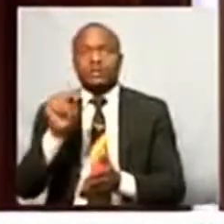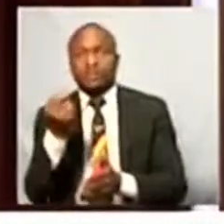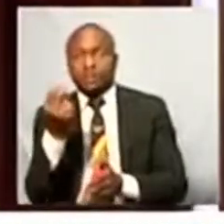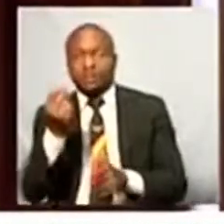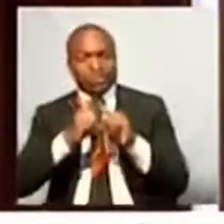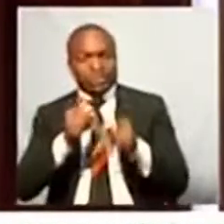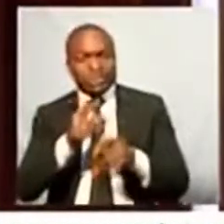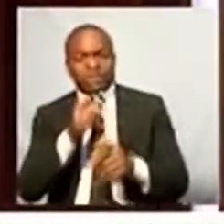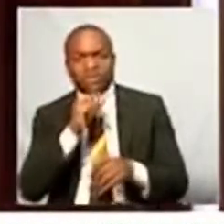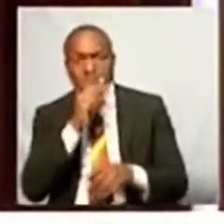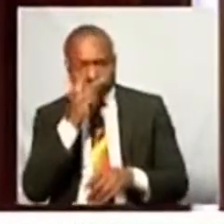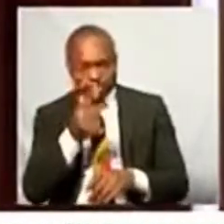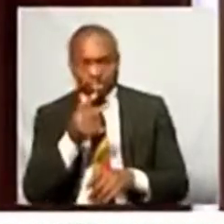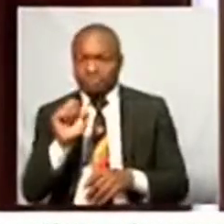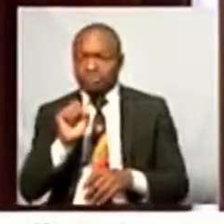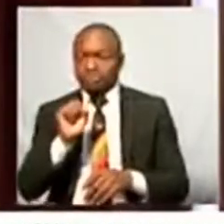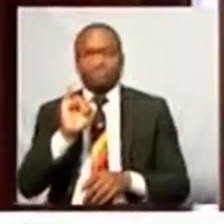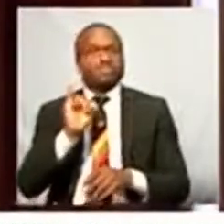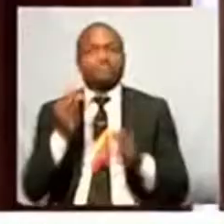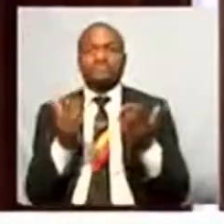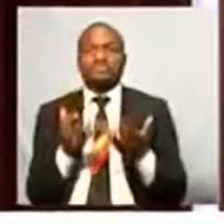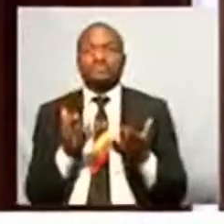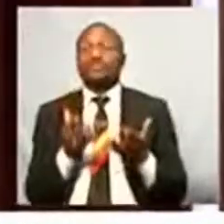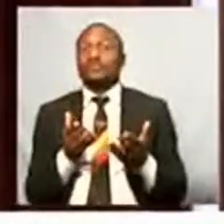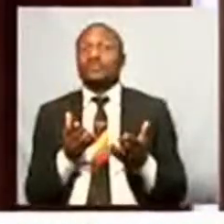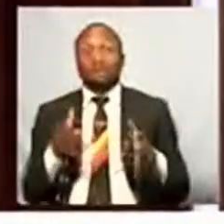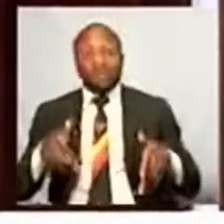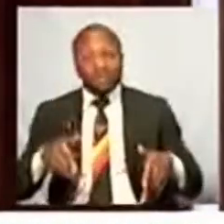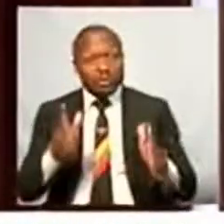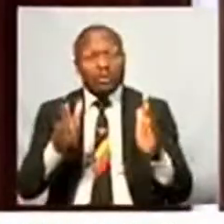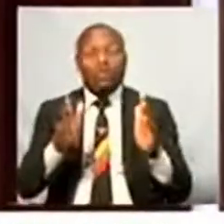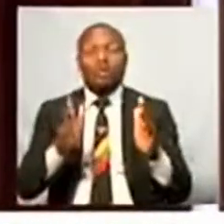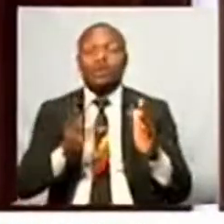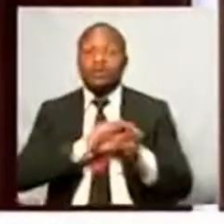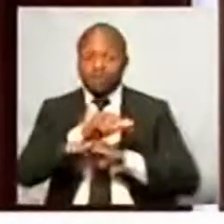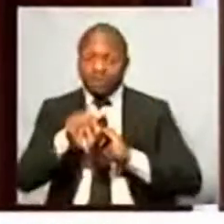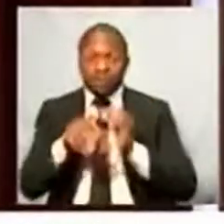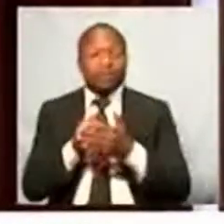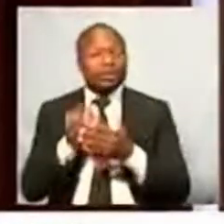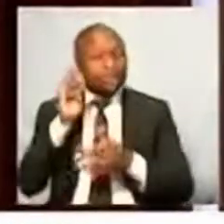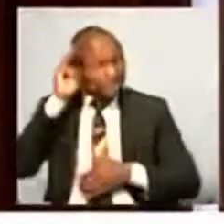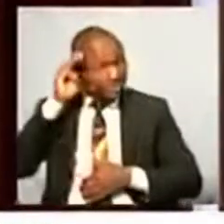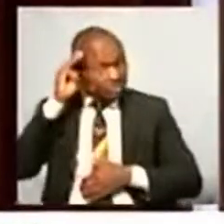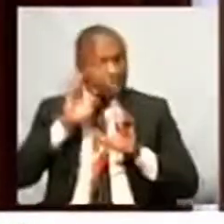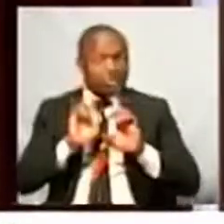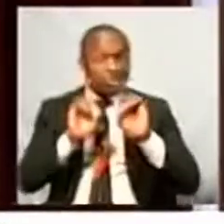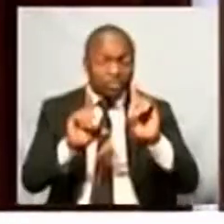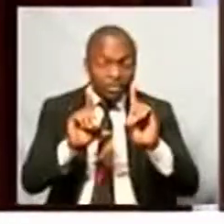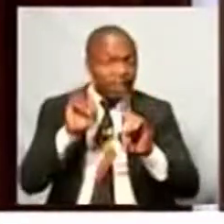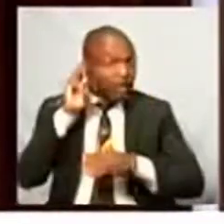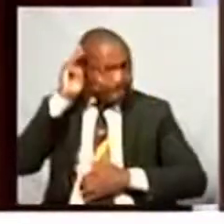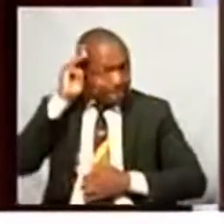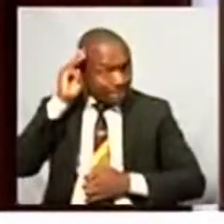any SI that is actually going to compel the Minister of the Minister of Education,